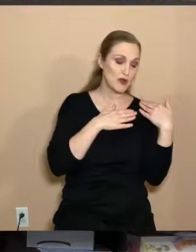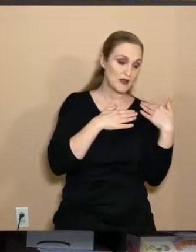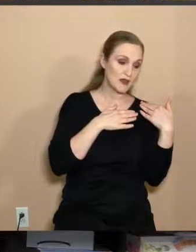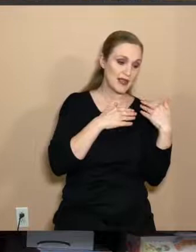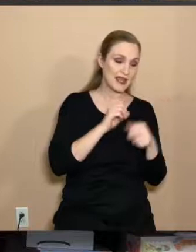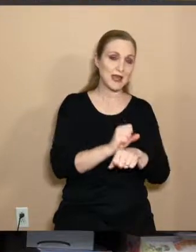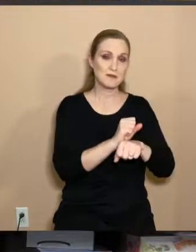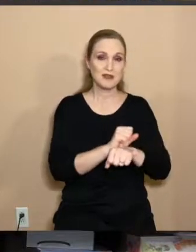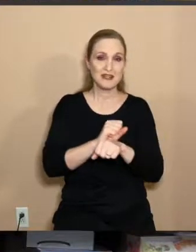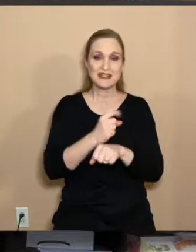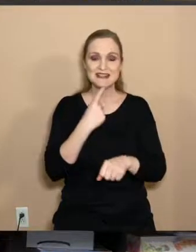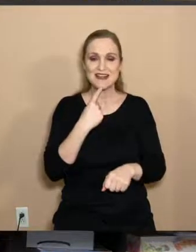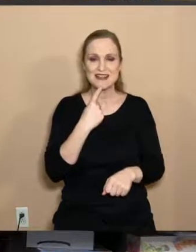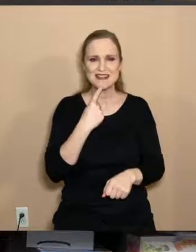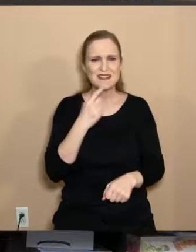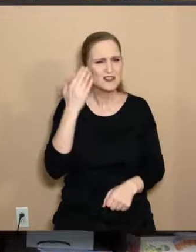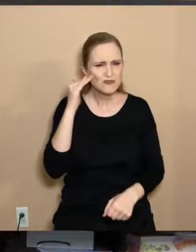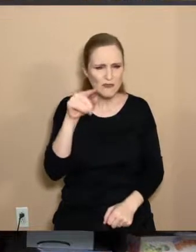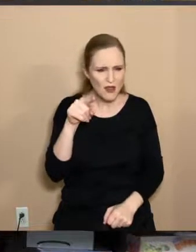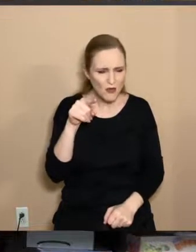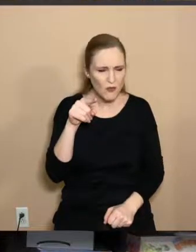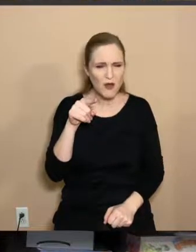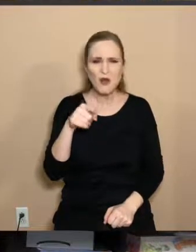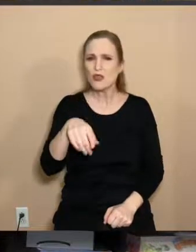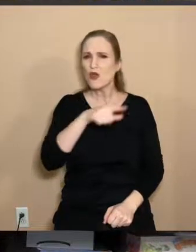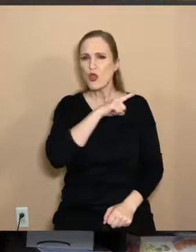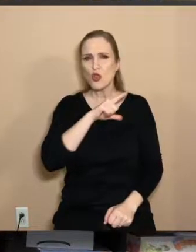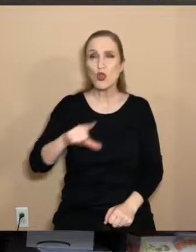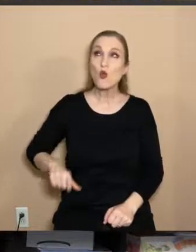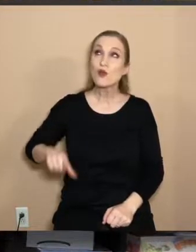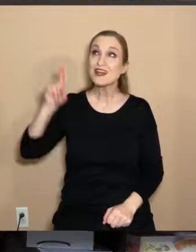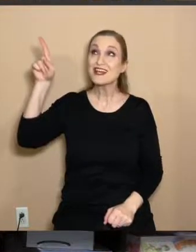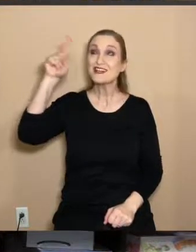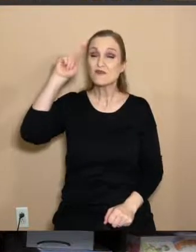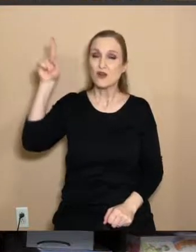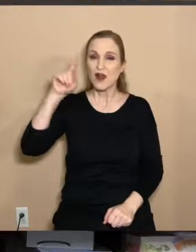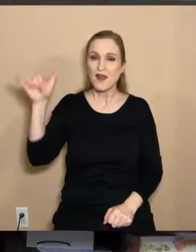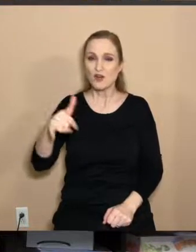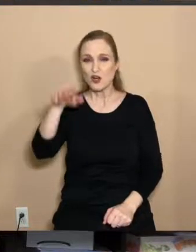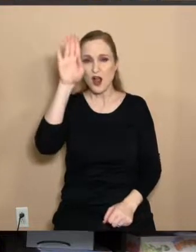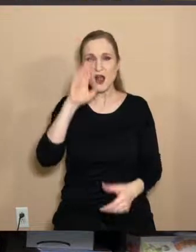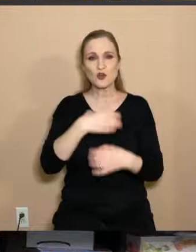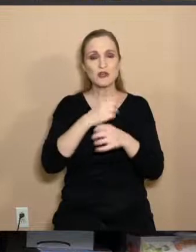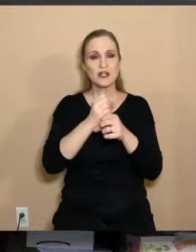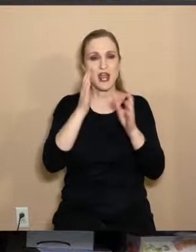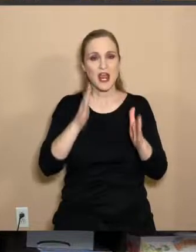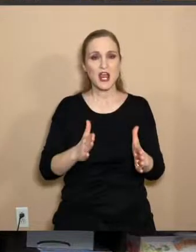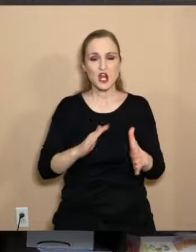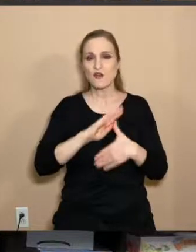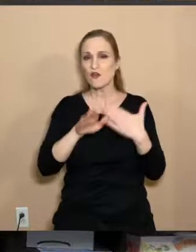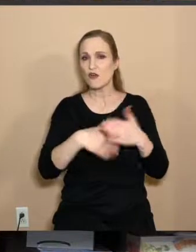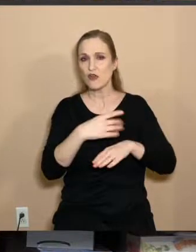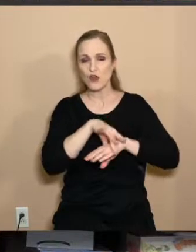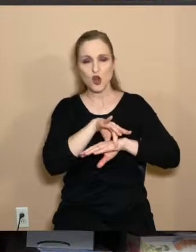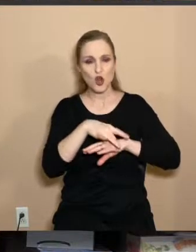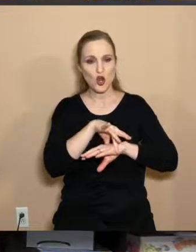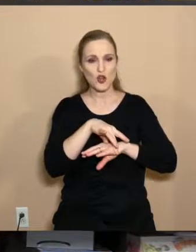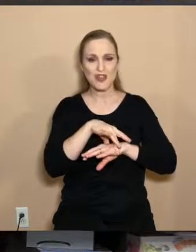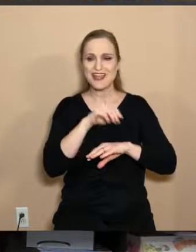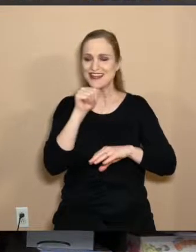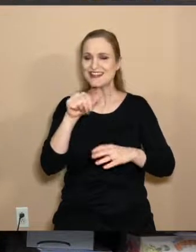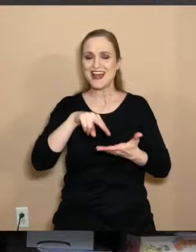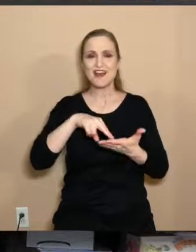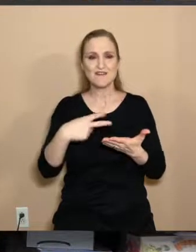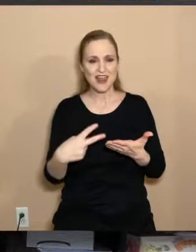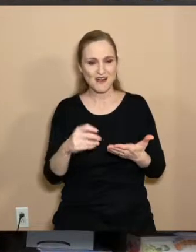says, have you not known? Have you not heard? The Lord is the everlasting God, the creator of the ends of the earth. He does not faint or